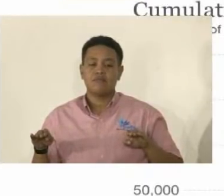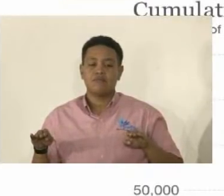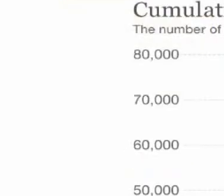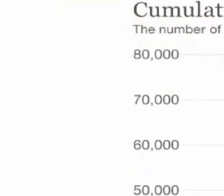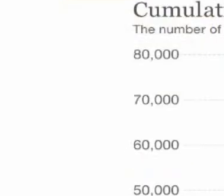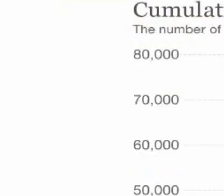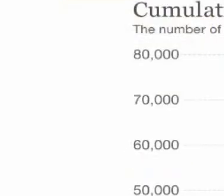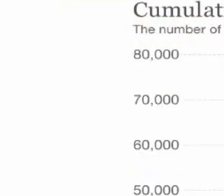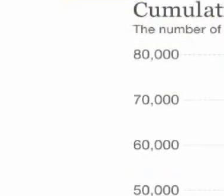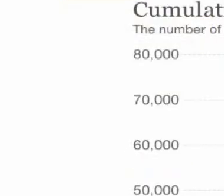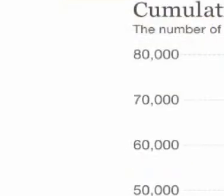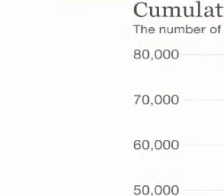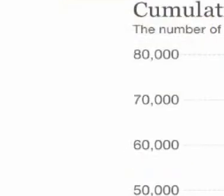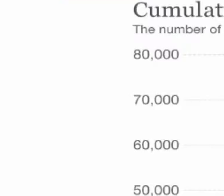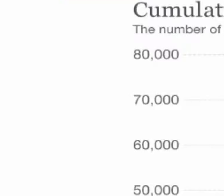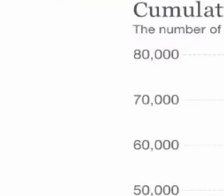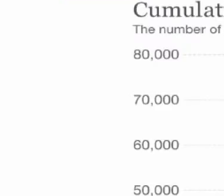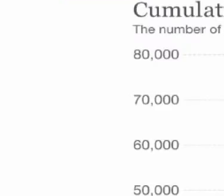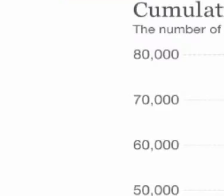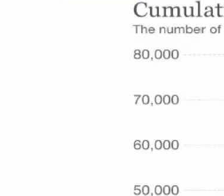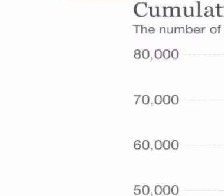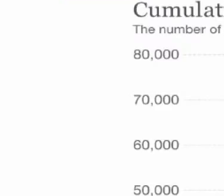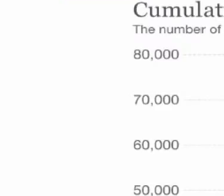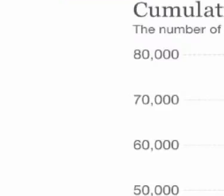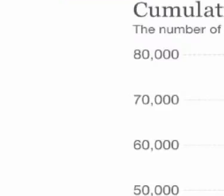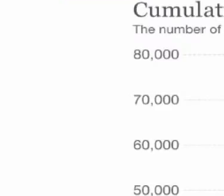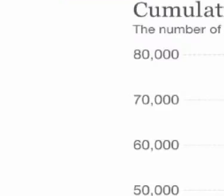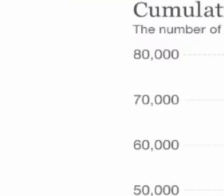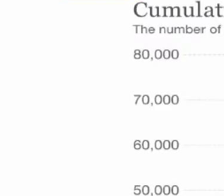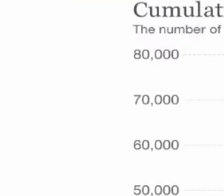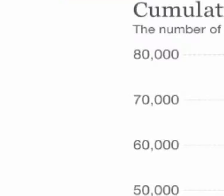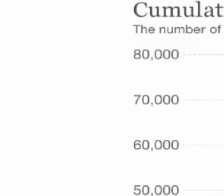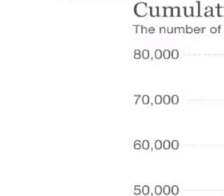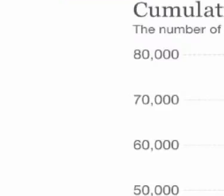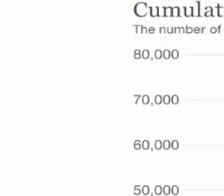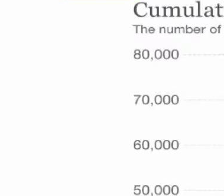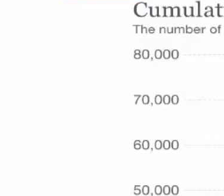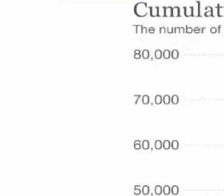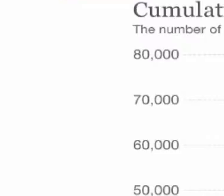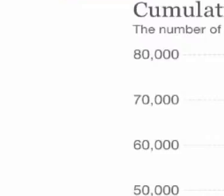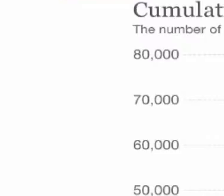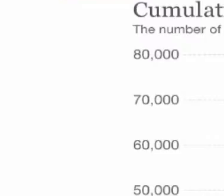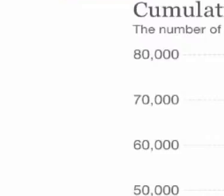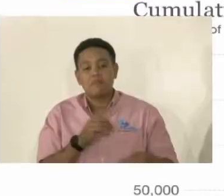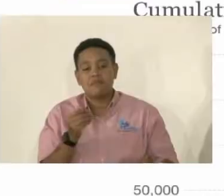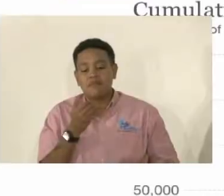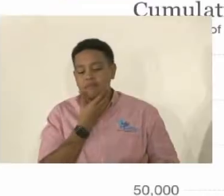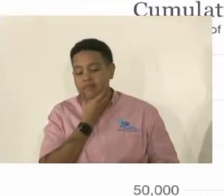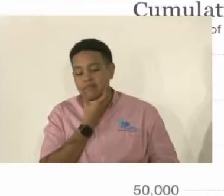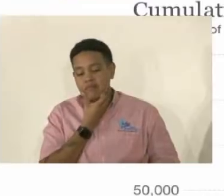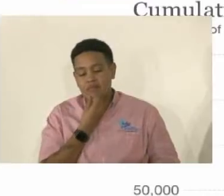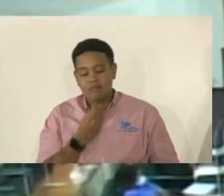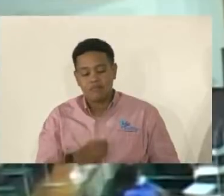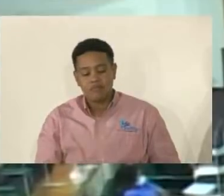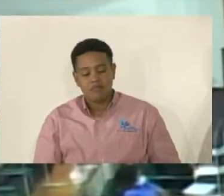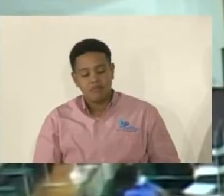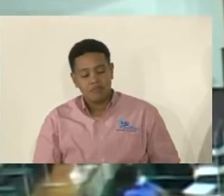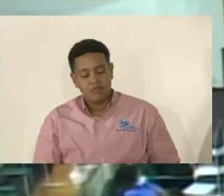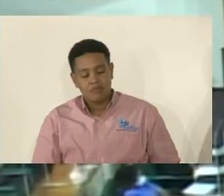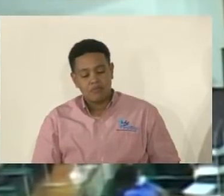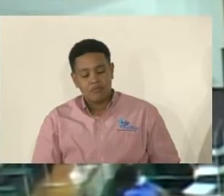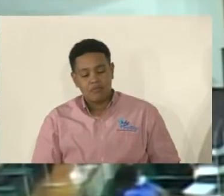were actually infections at that stage because there were so few. But yet, Senator Bunting, you don't have a